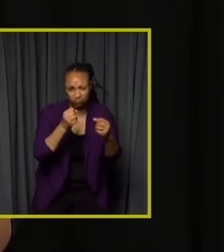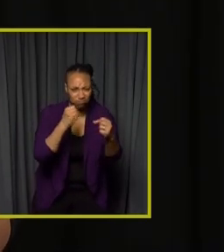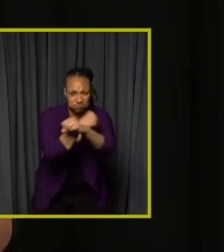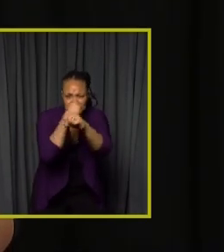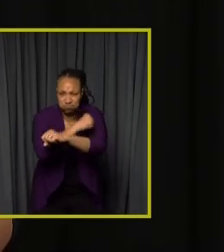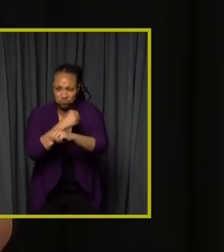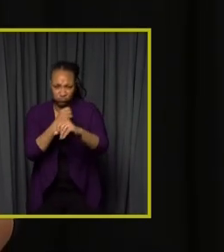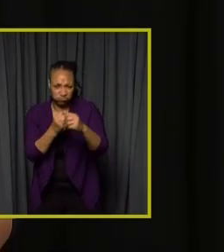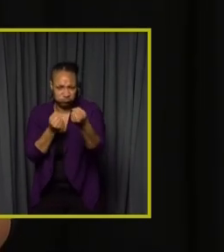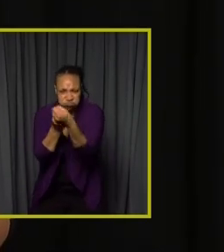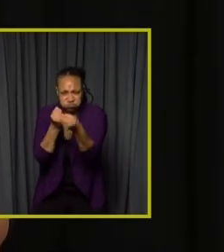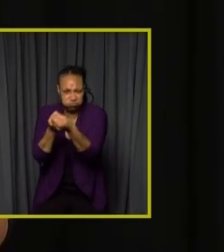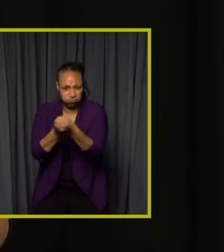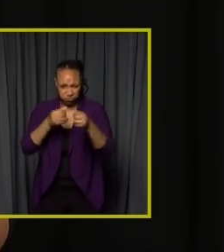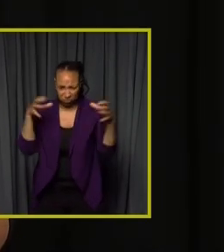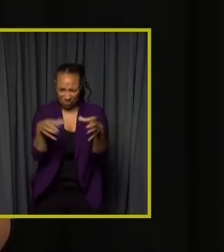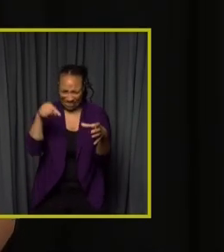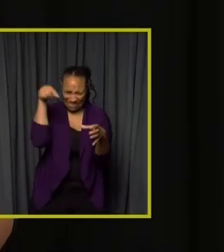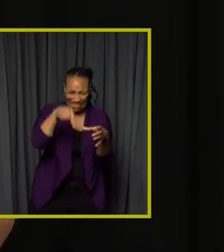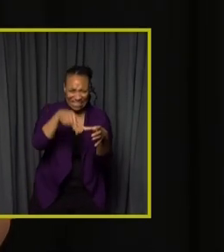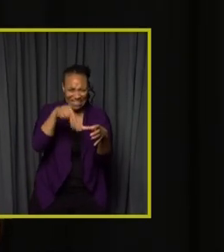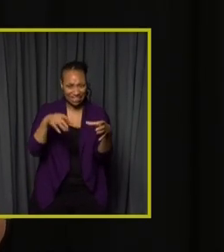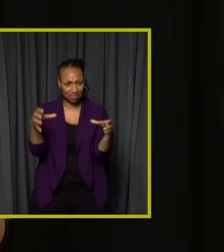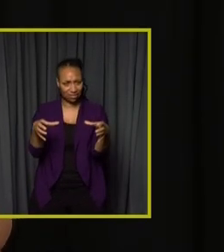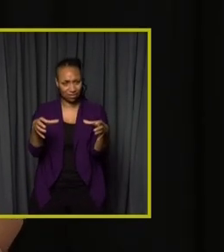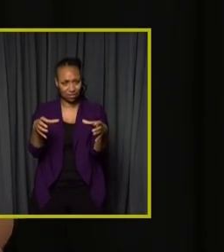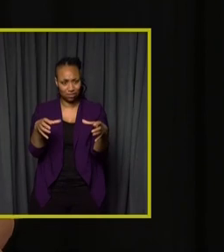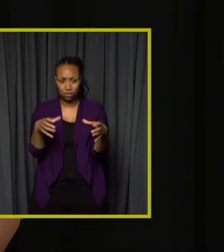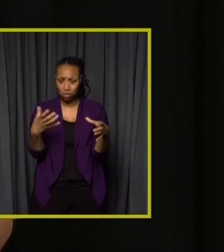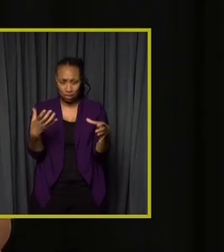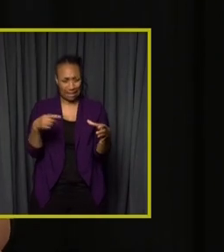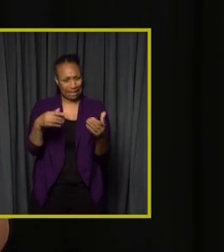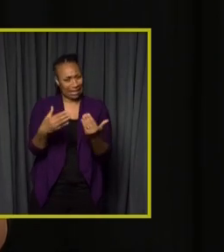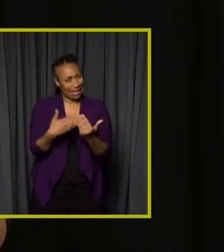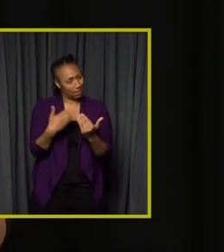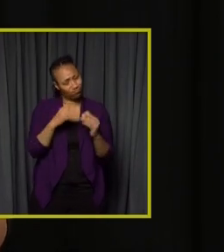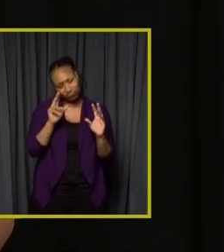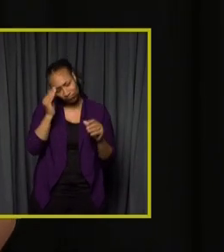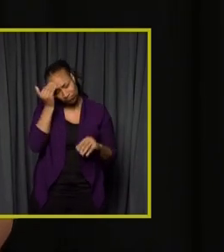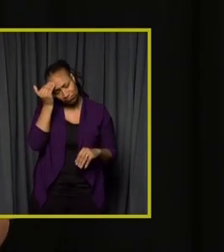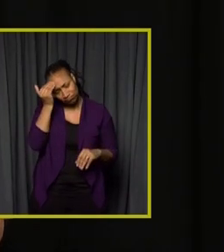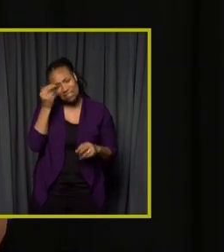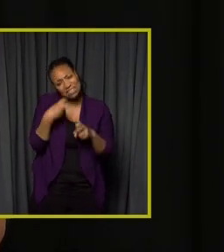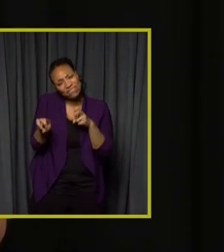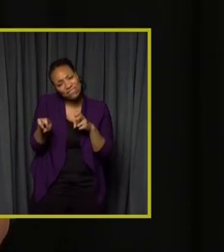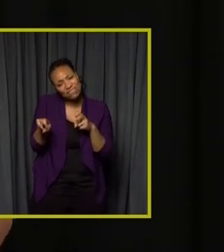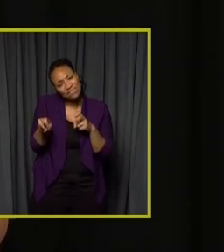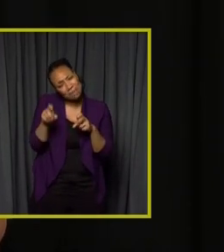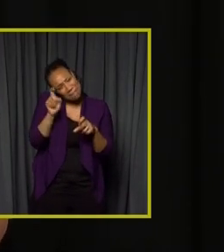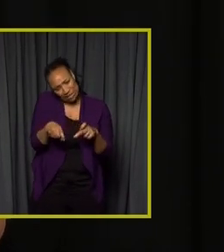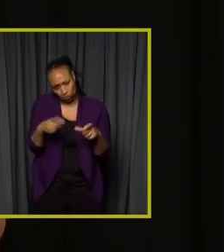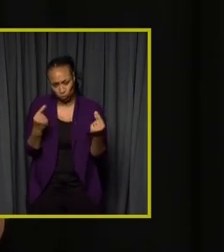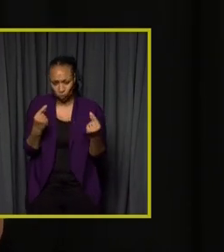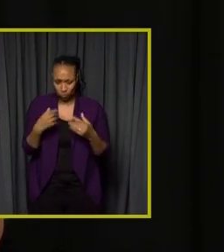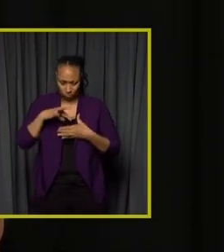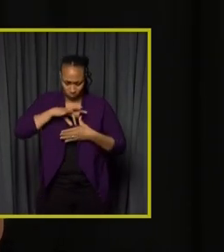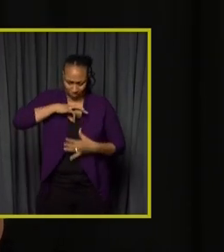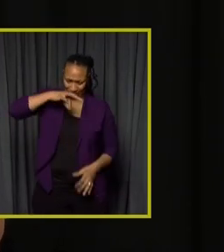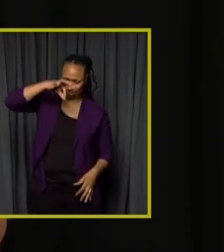movements don't just happen. We are called to be. We are called to build